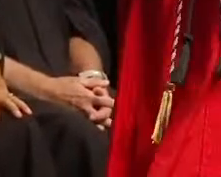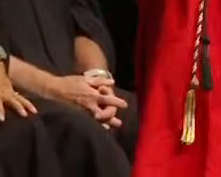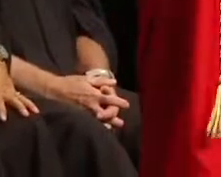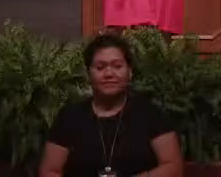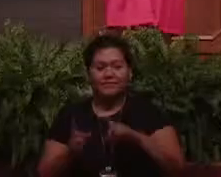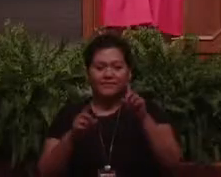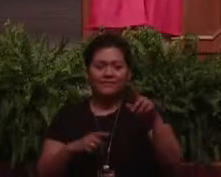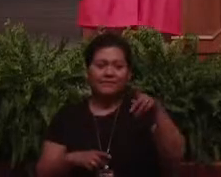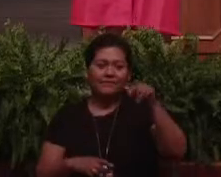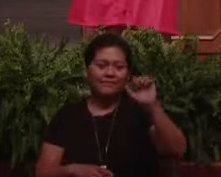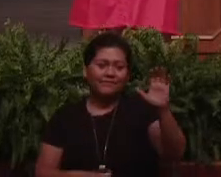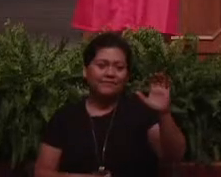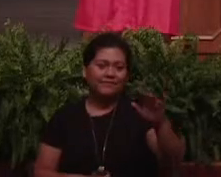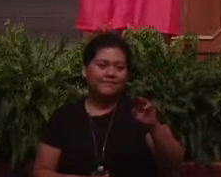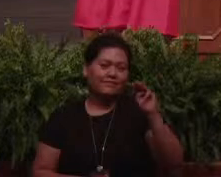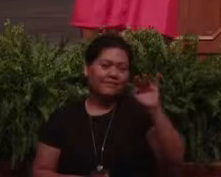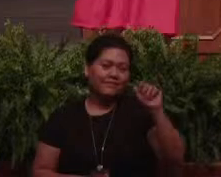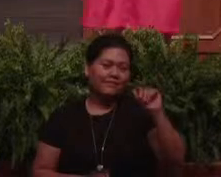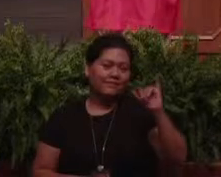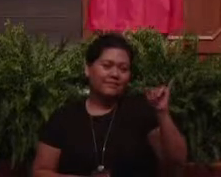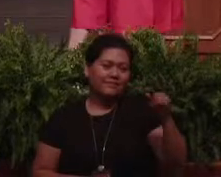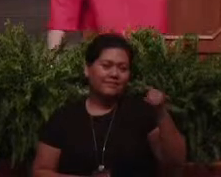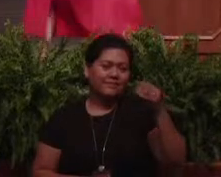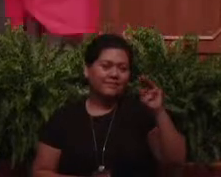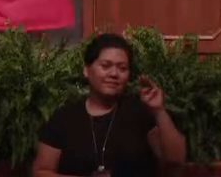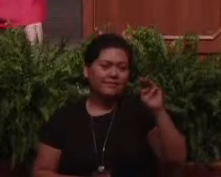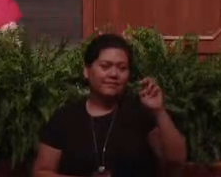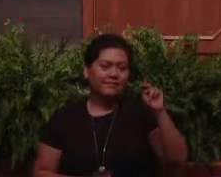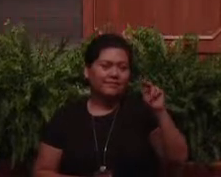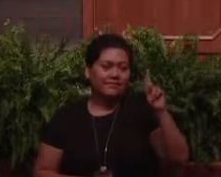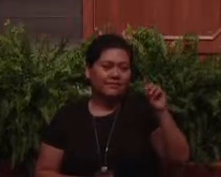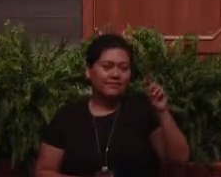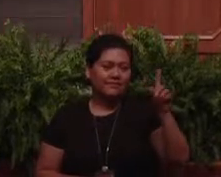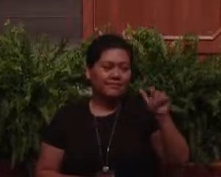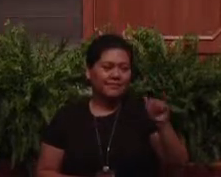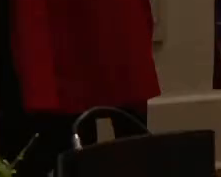Attending Palo Alto College, Mia Jasmine Mendoza.